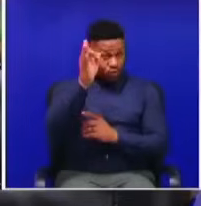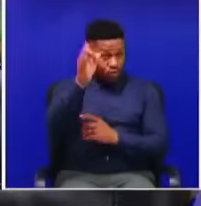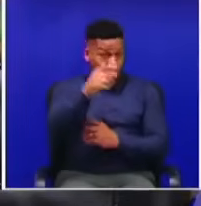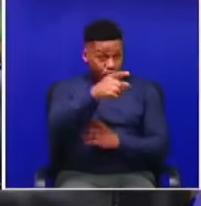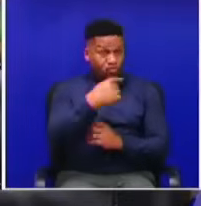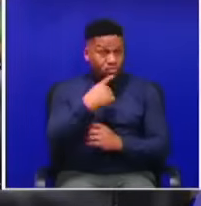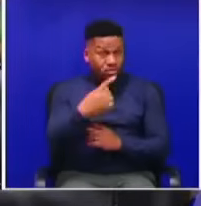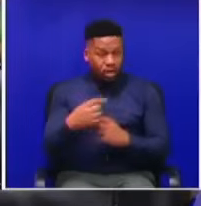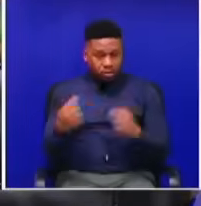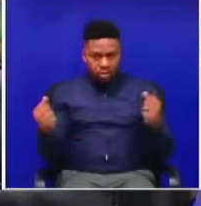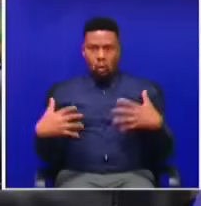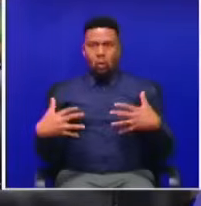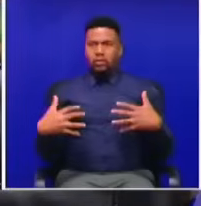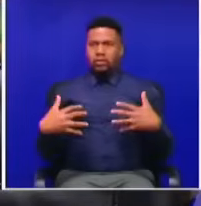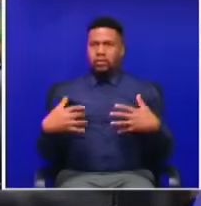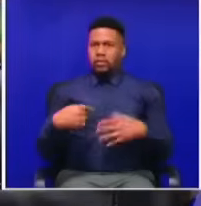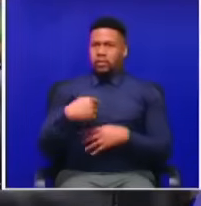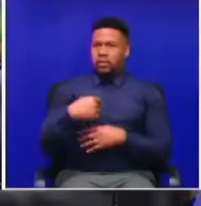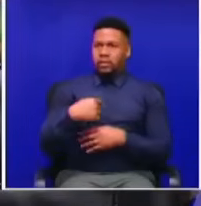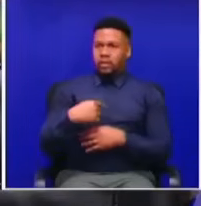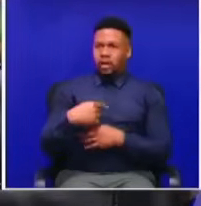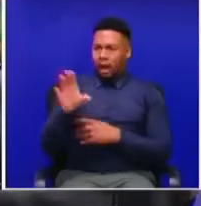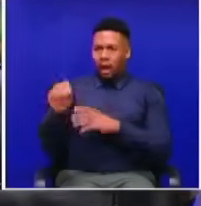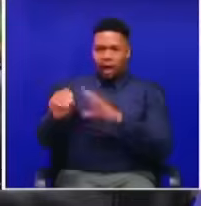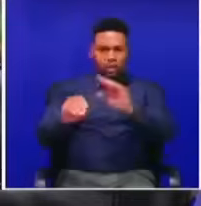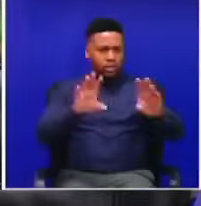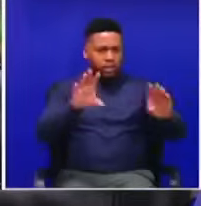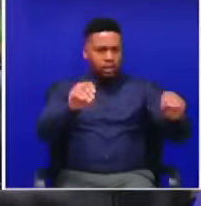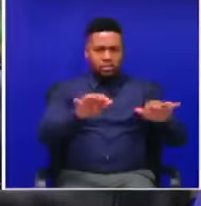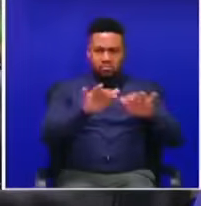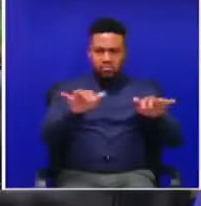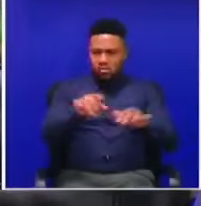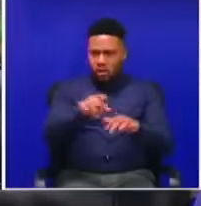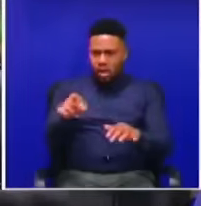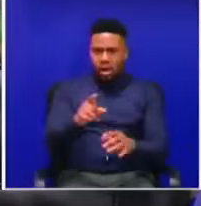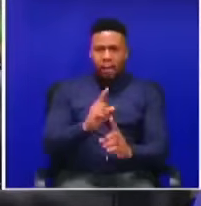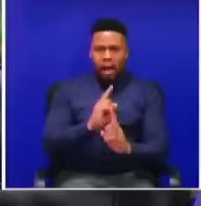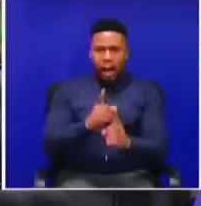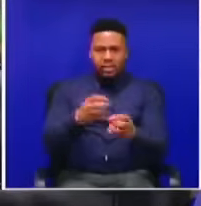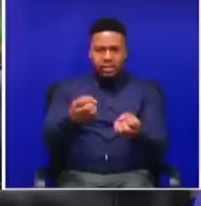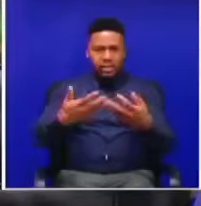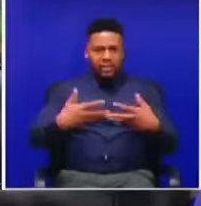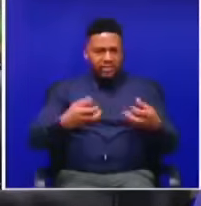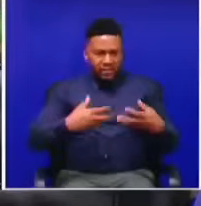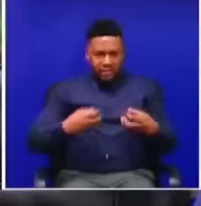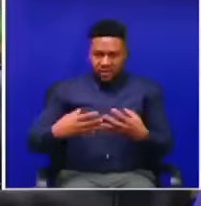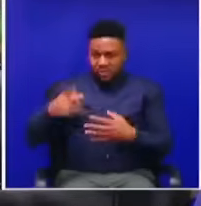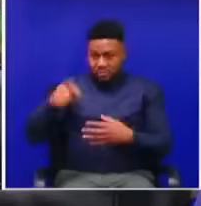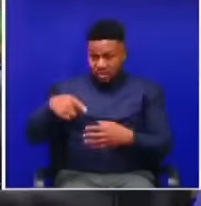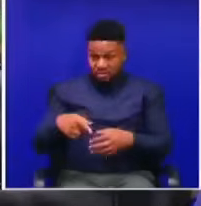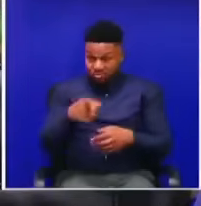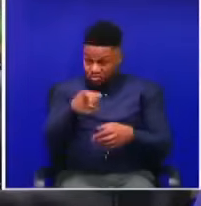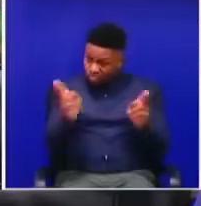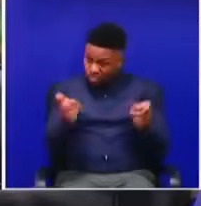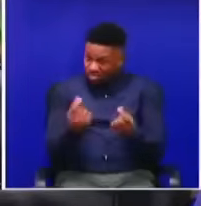and call for the citizens to provide an answer and solution as you normally do?